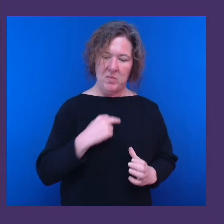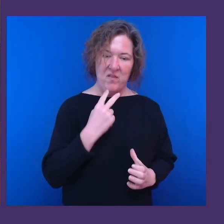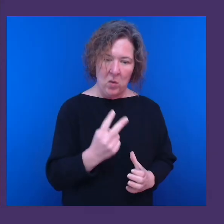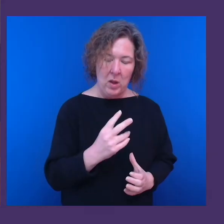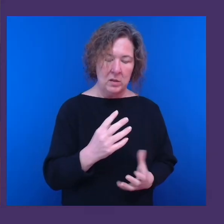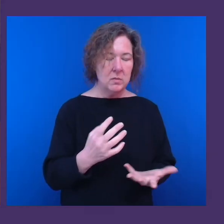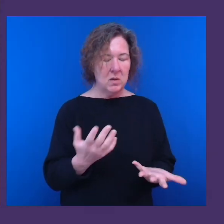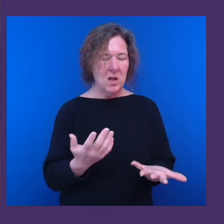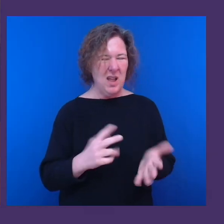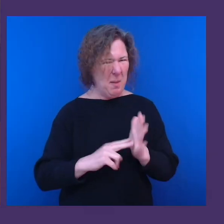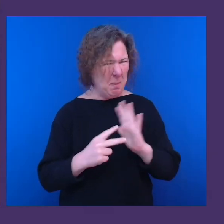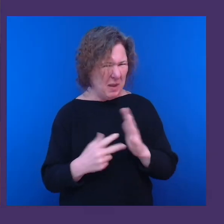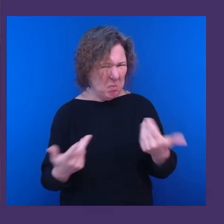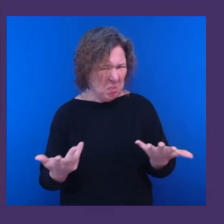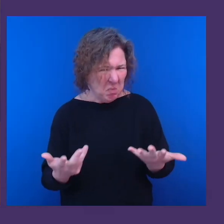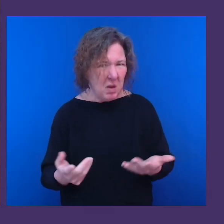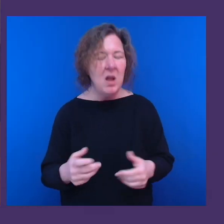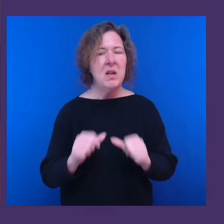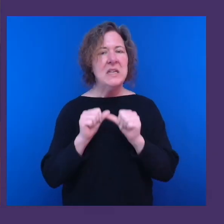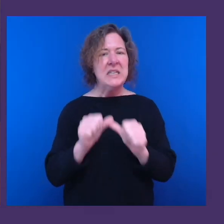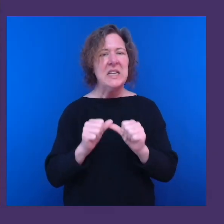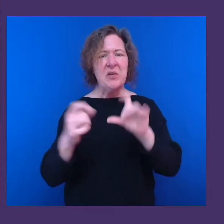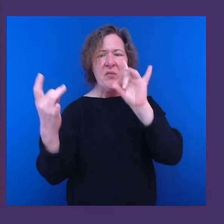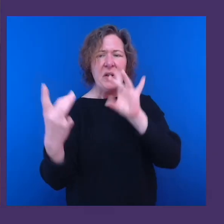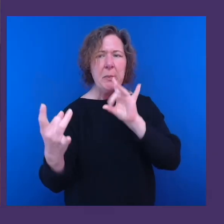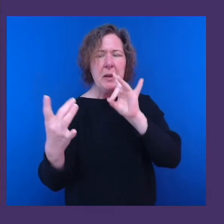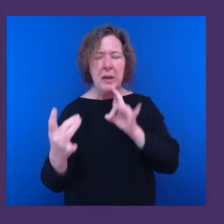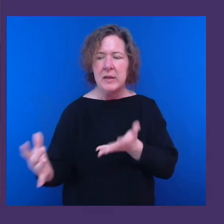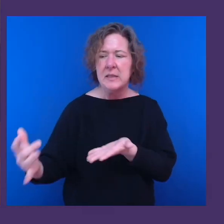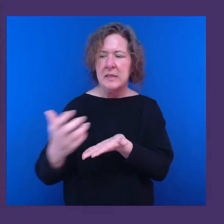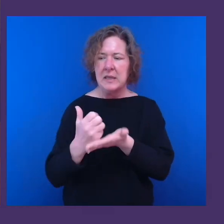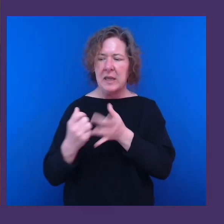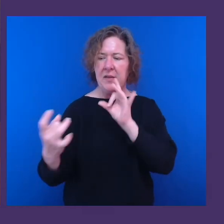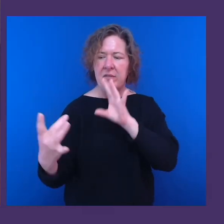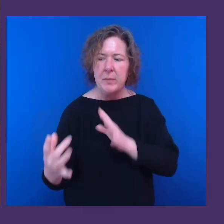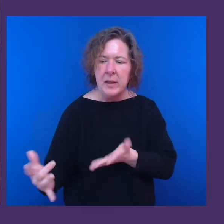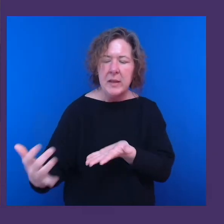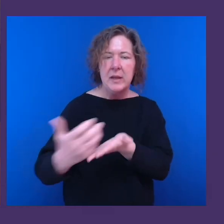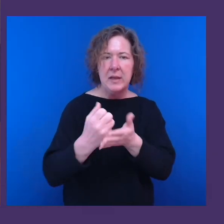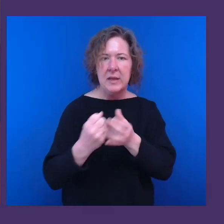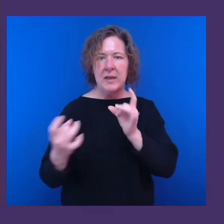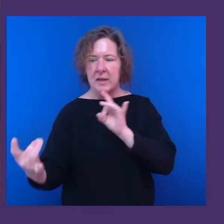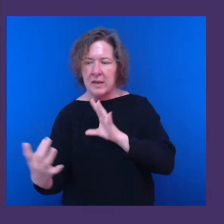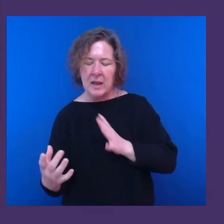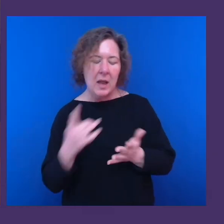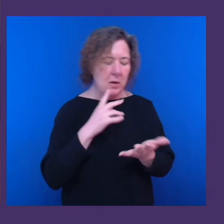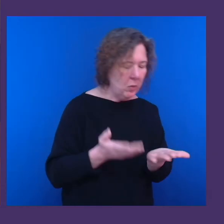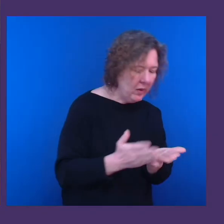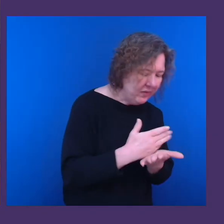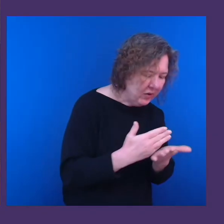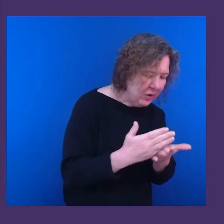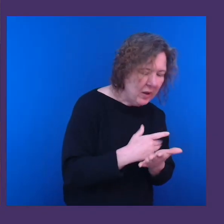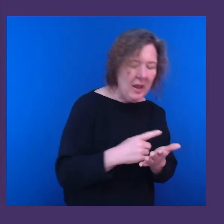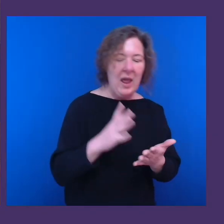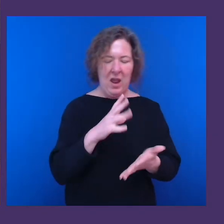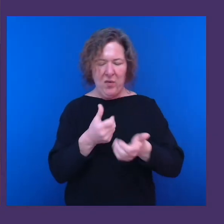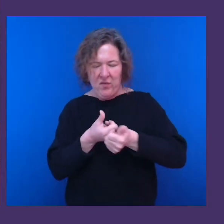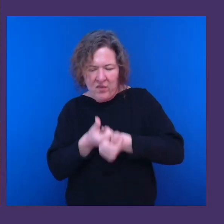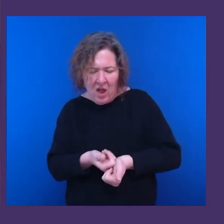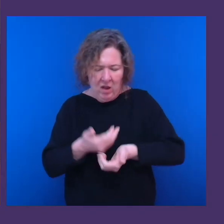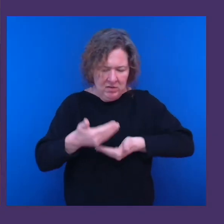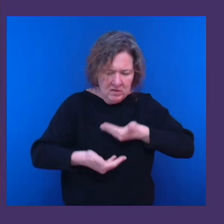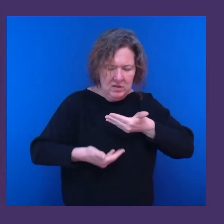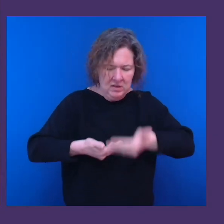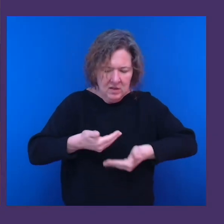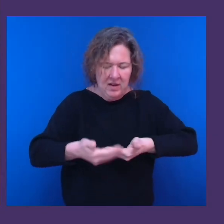is a continuous feedback loop where you are collecting feedback, you're reviewing feedback, and you're acting on that feedback. And I